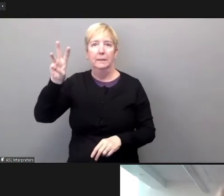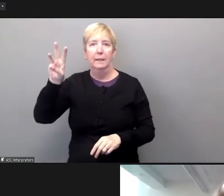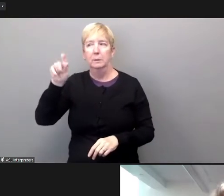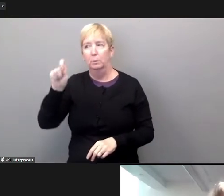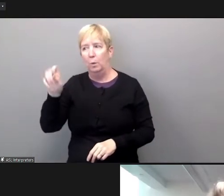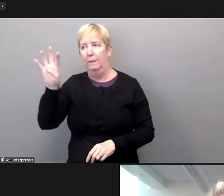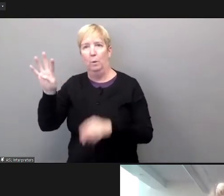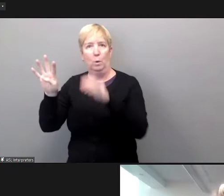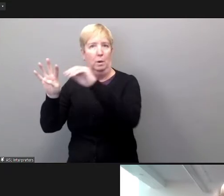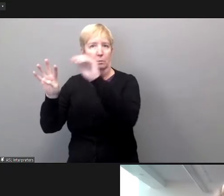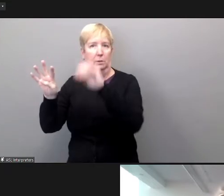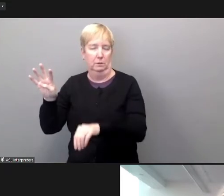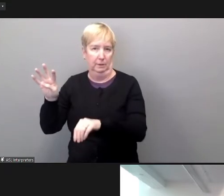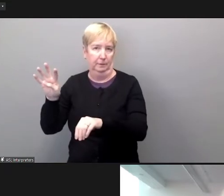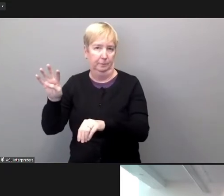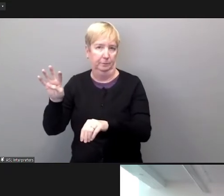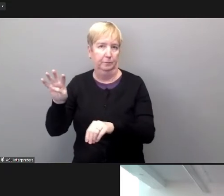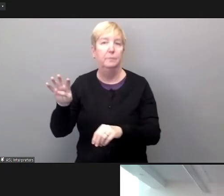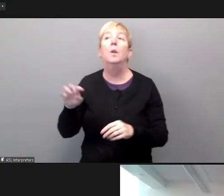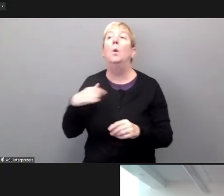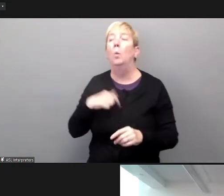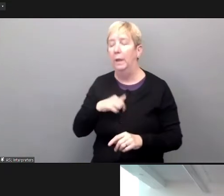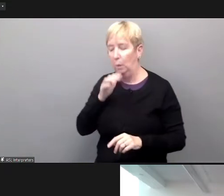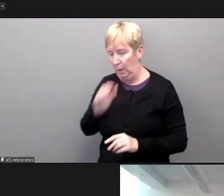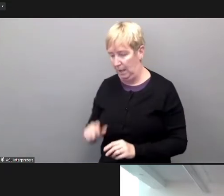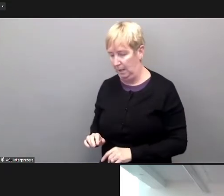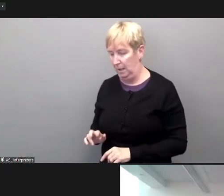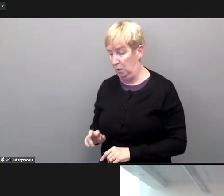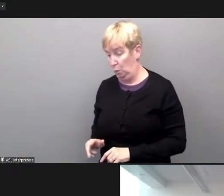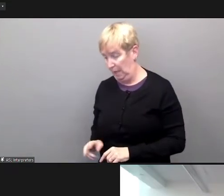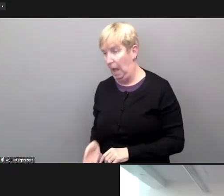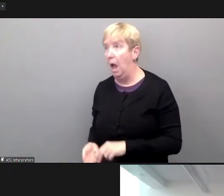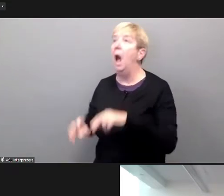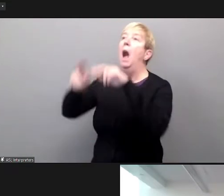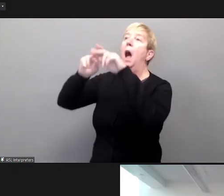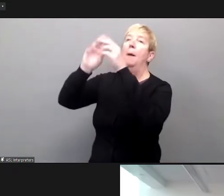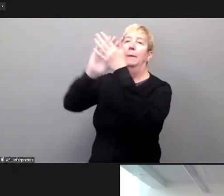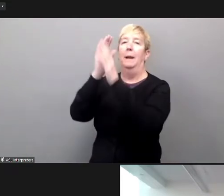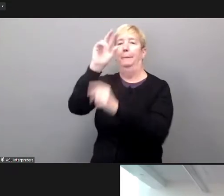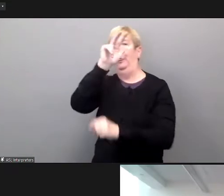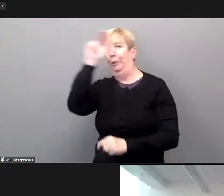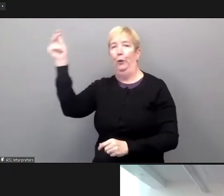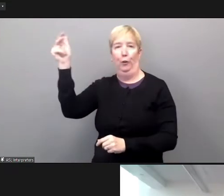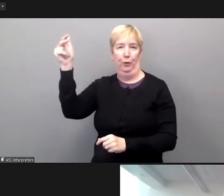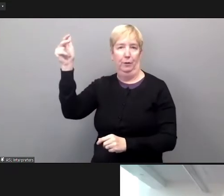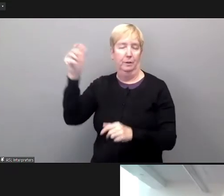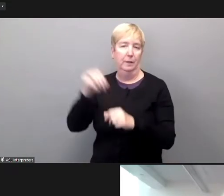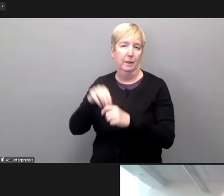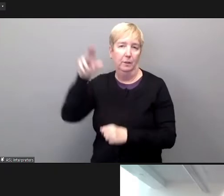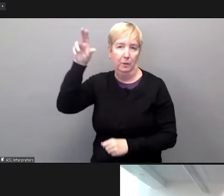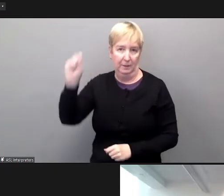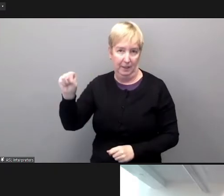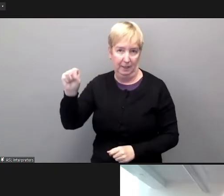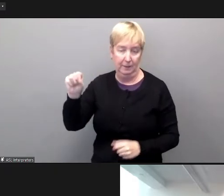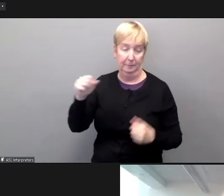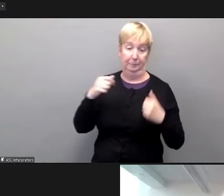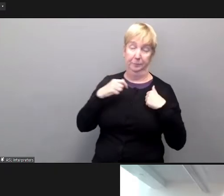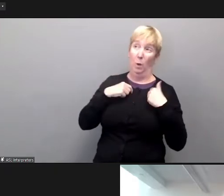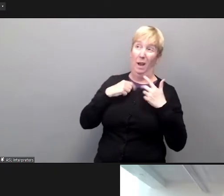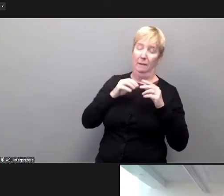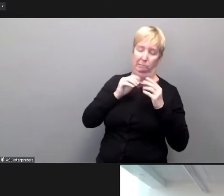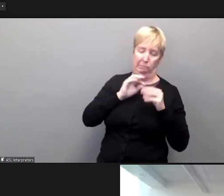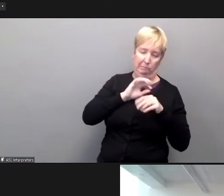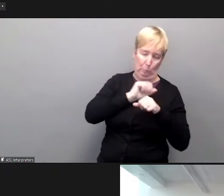26.4%. Will rank number 3 in the country. And actually, when I left the university, we were starting a